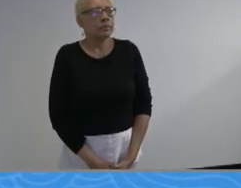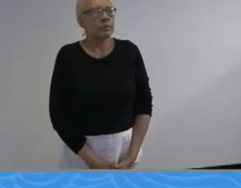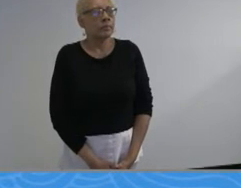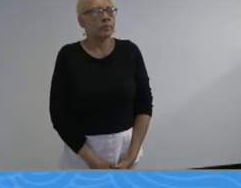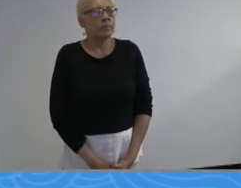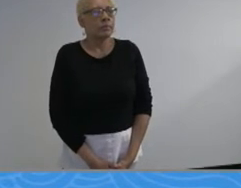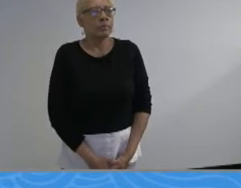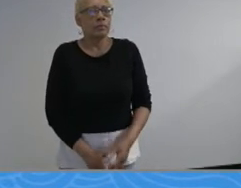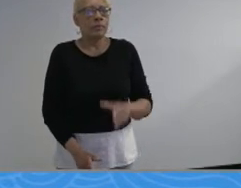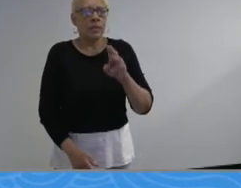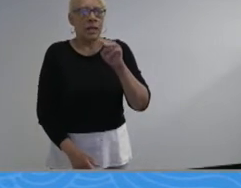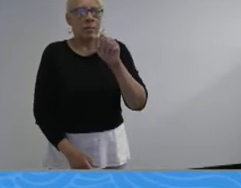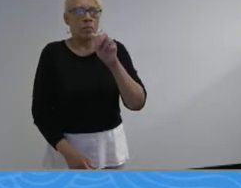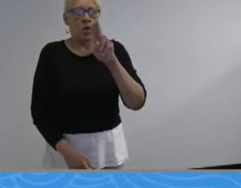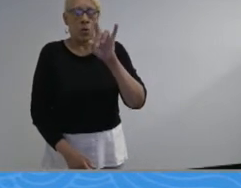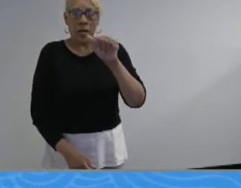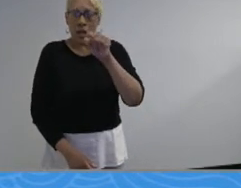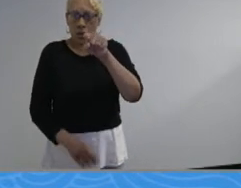Maria, are you here?